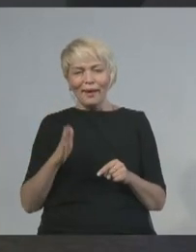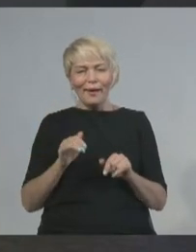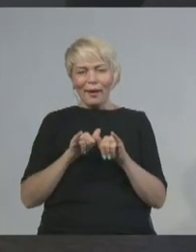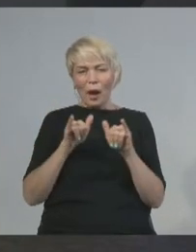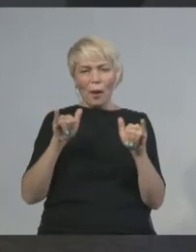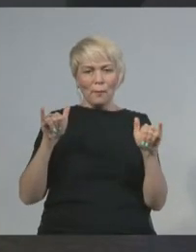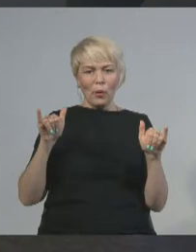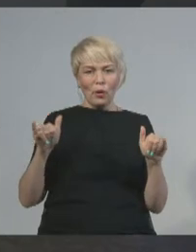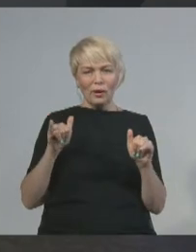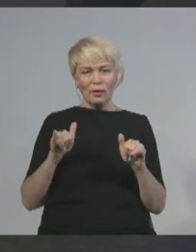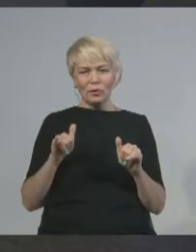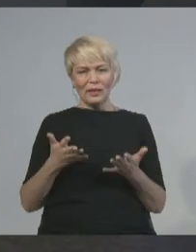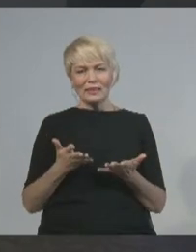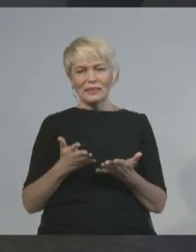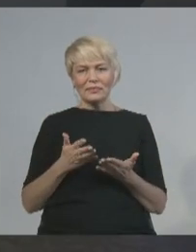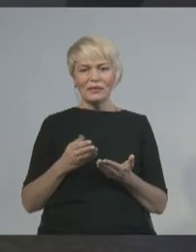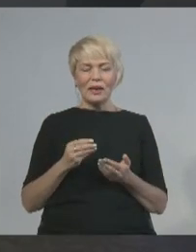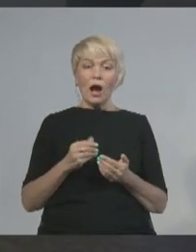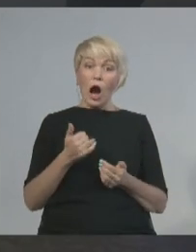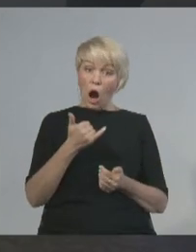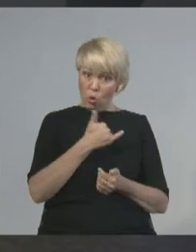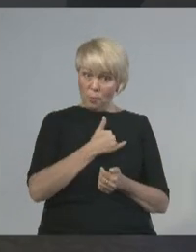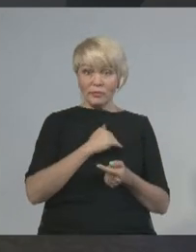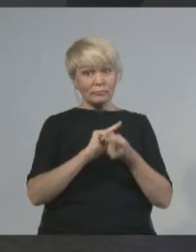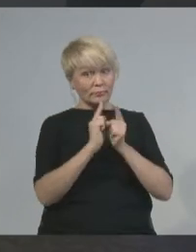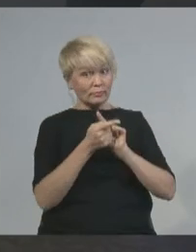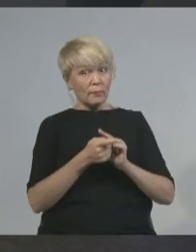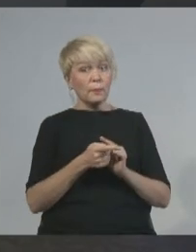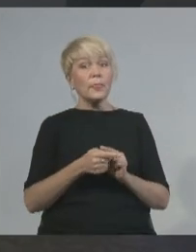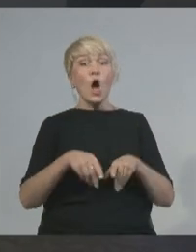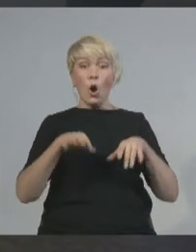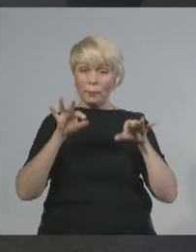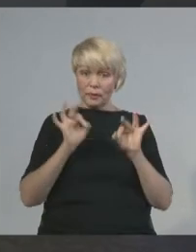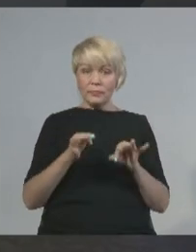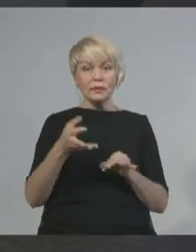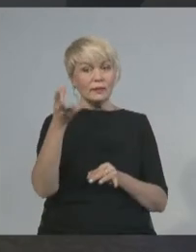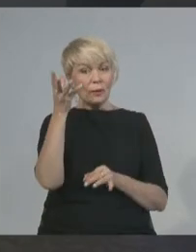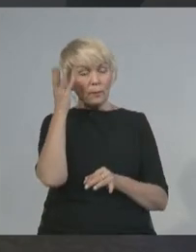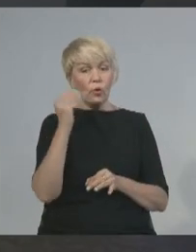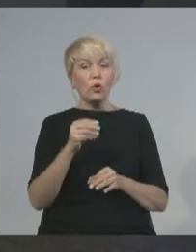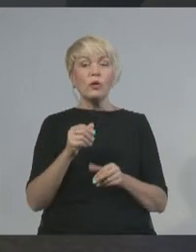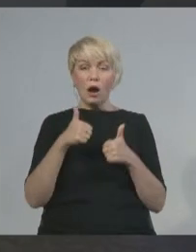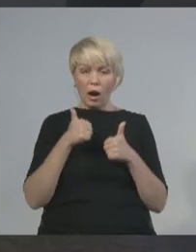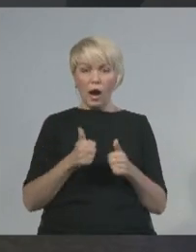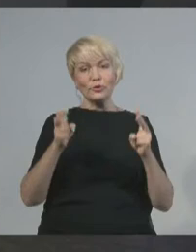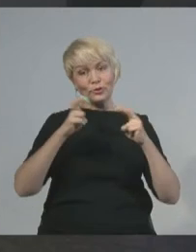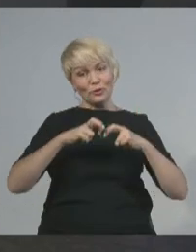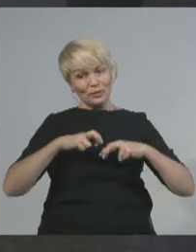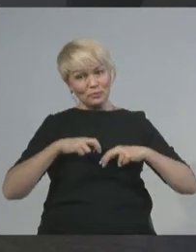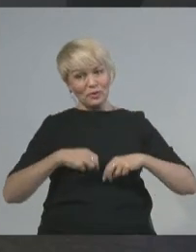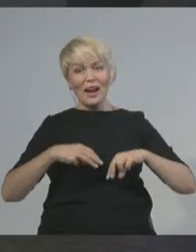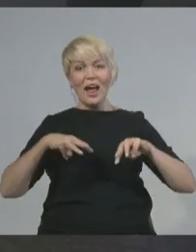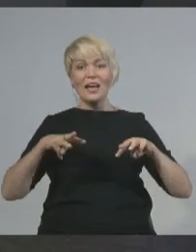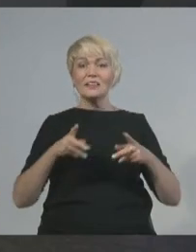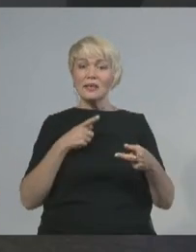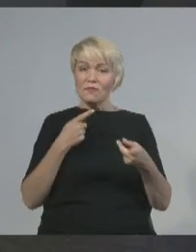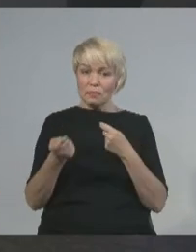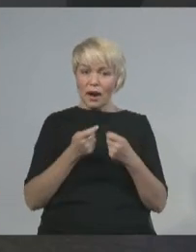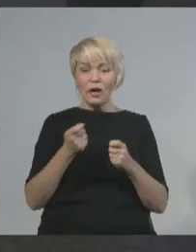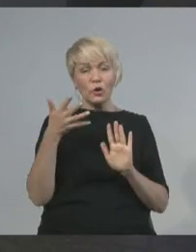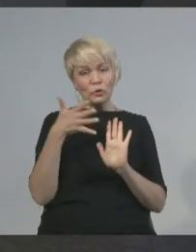uh so i do not i'm not optimistic about the paywall at all so